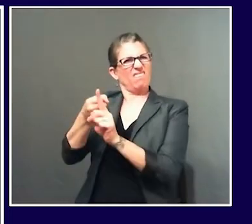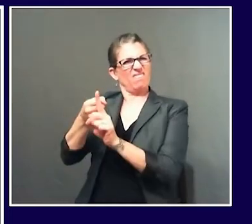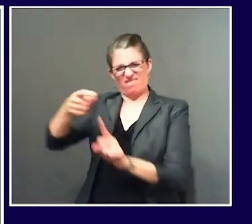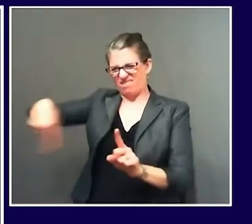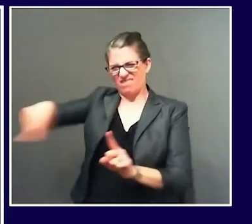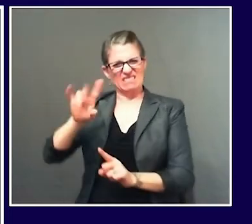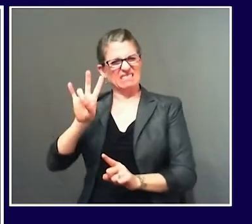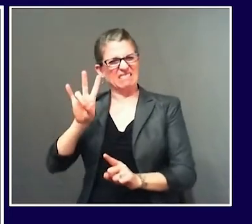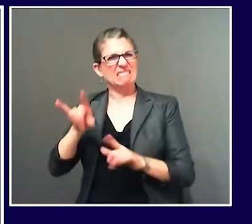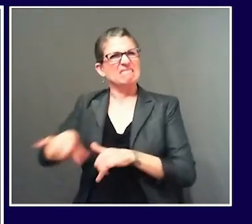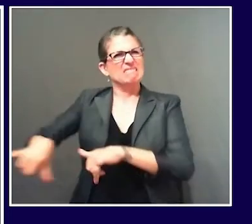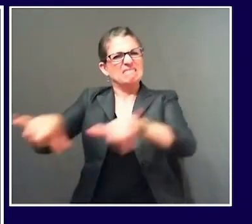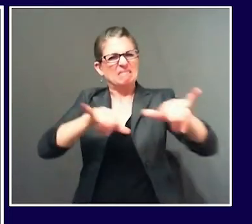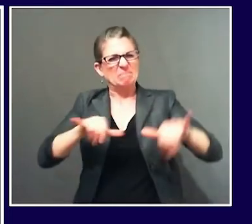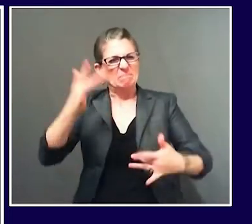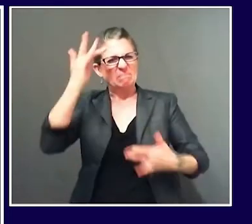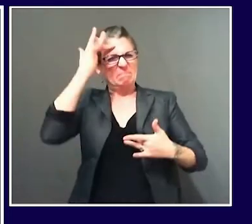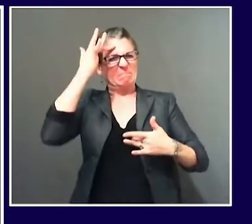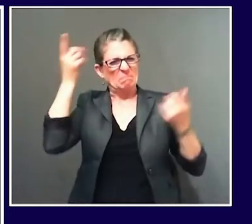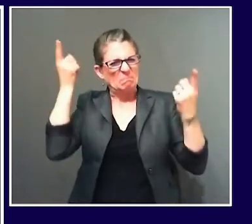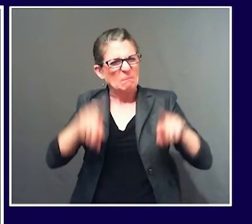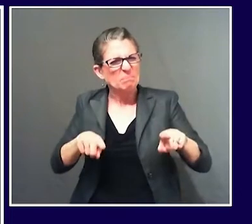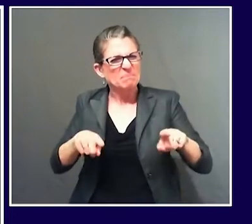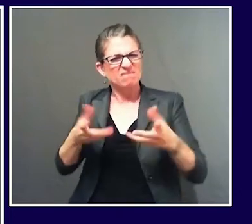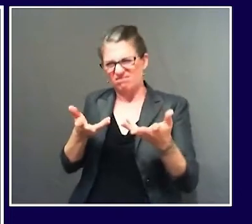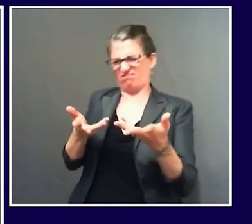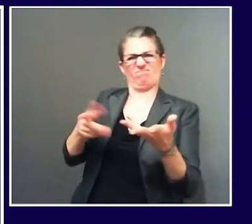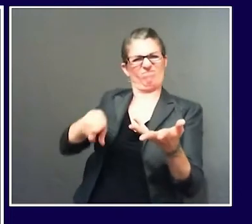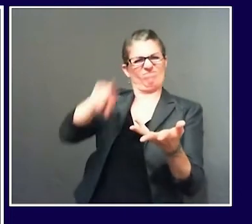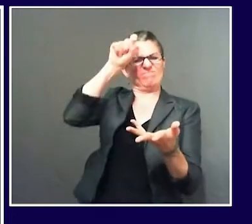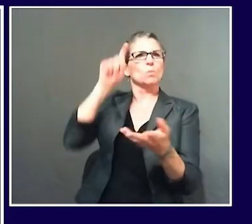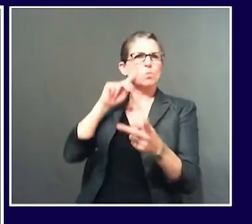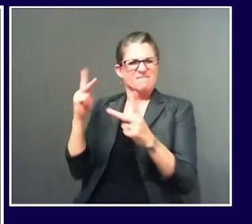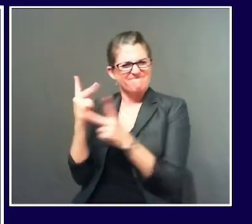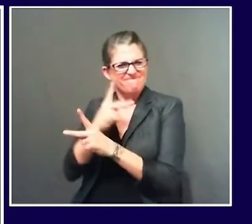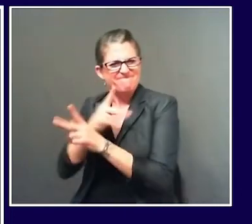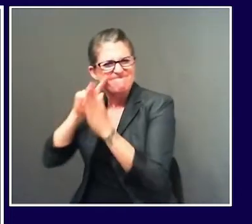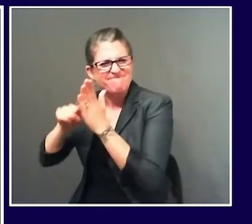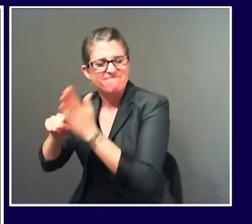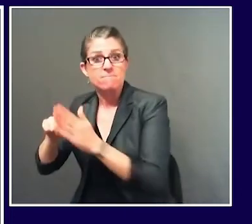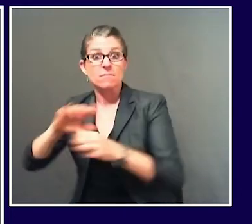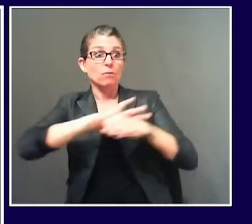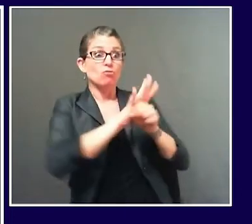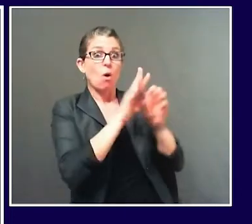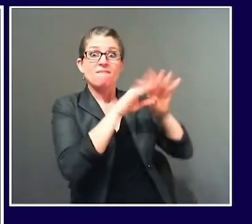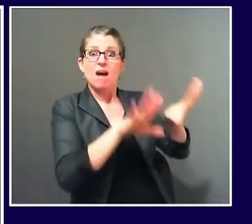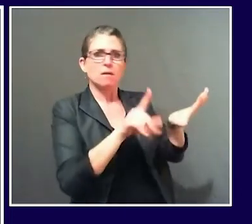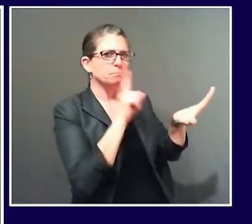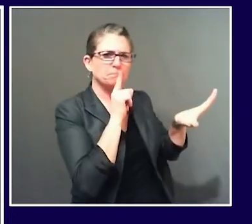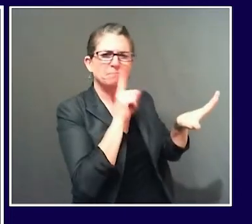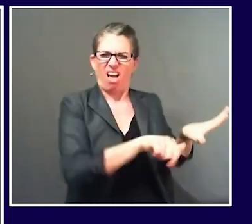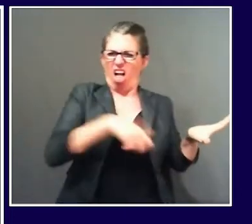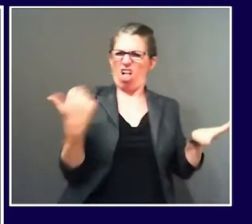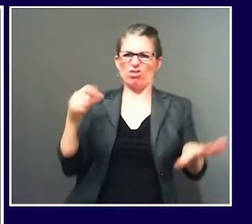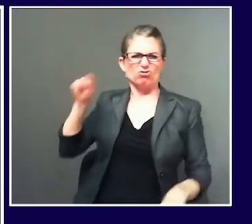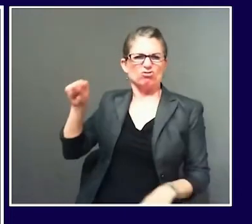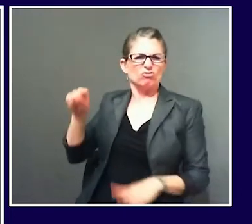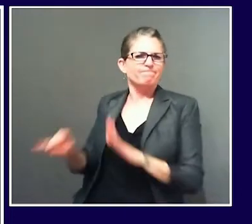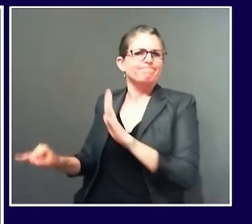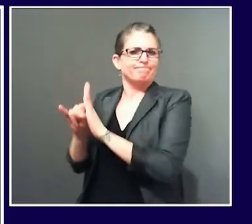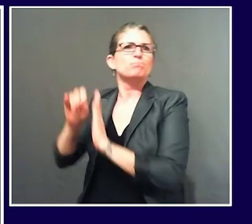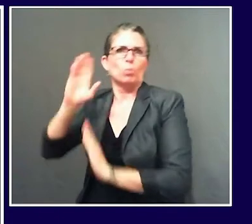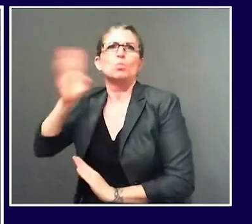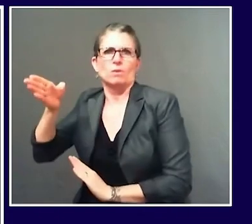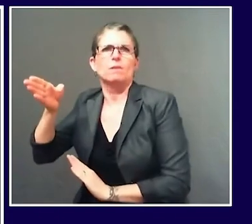of individuals exhibiting the same signs and symptoms. We know that it was not COVID-19,